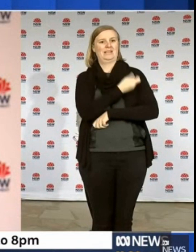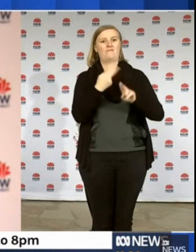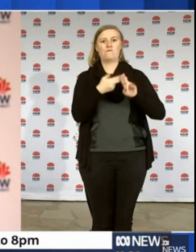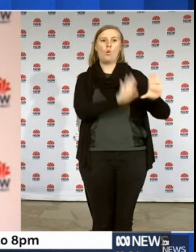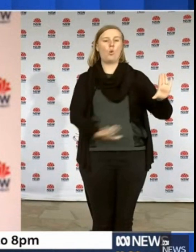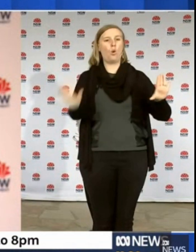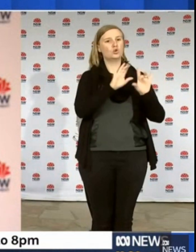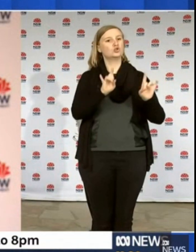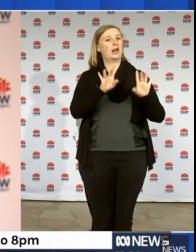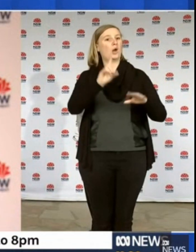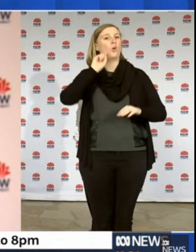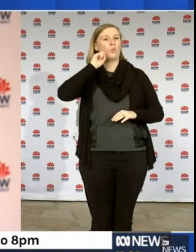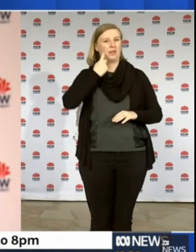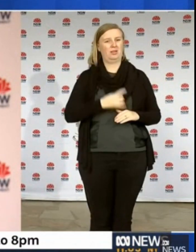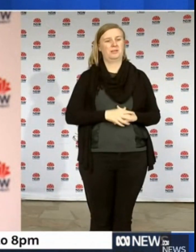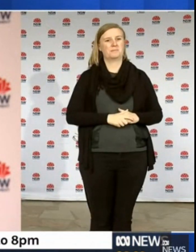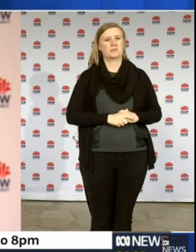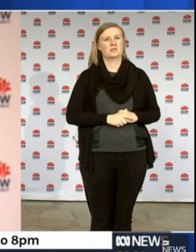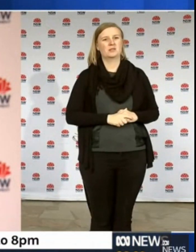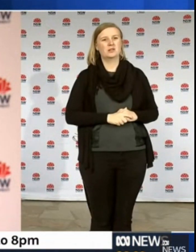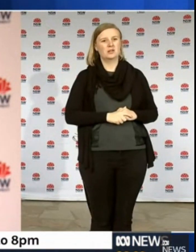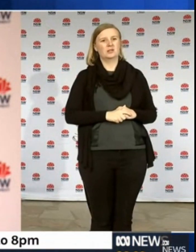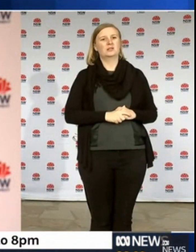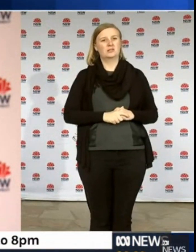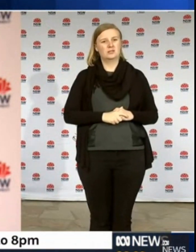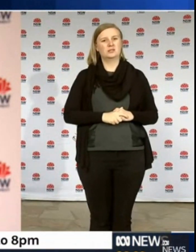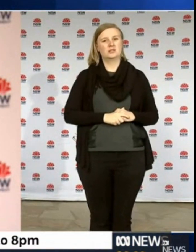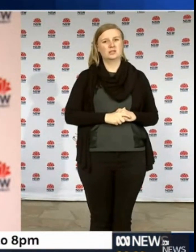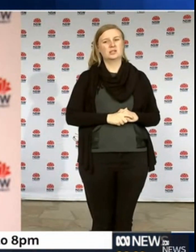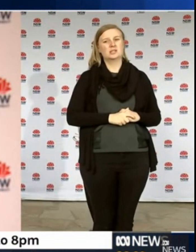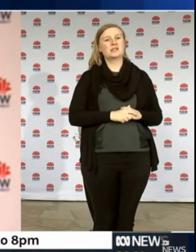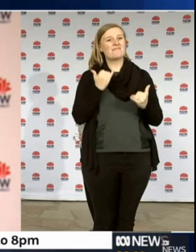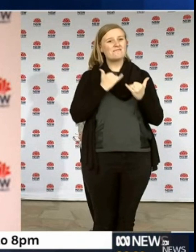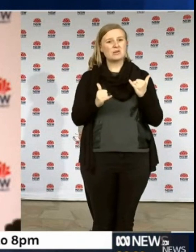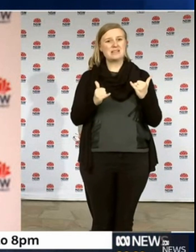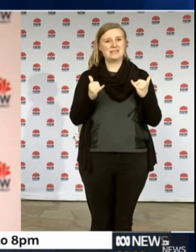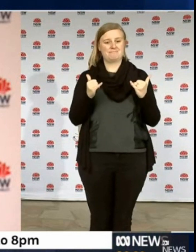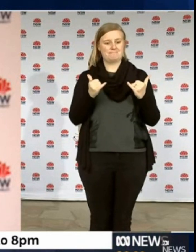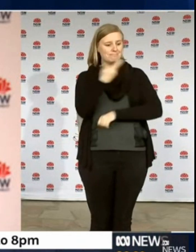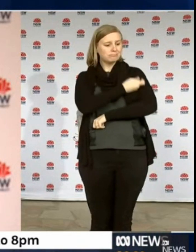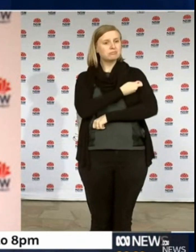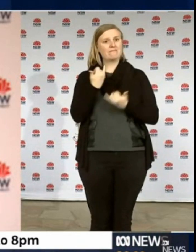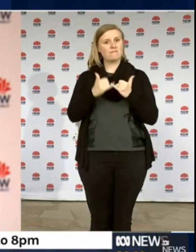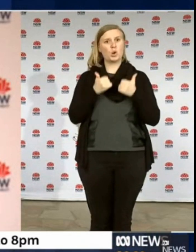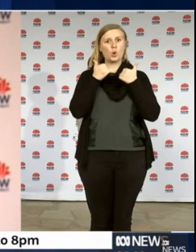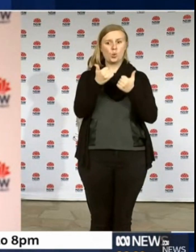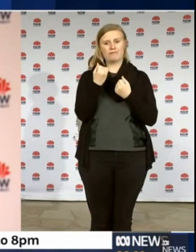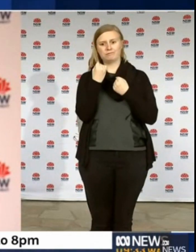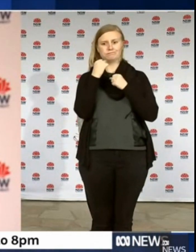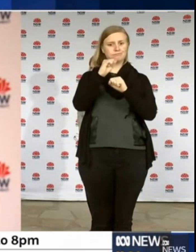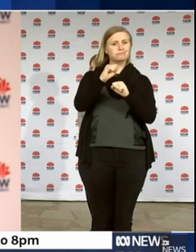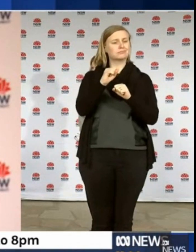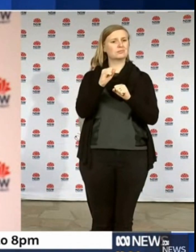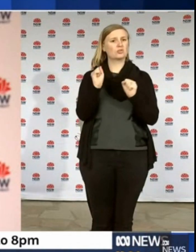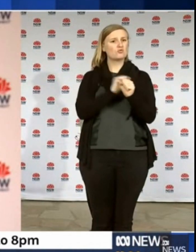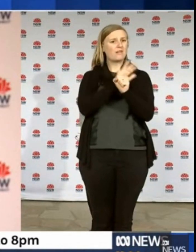be prepared to come forward and get vaccinated, because it is holding up to be extremely effective even against this very contagious